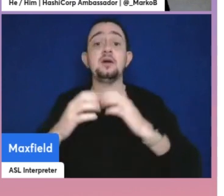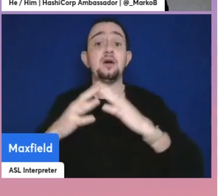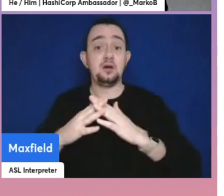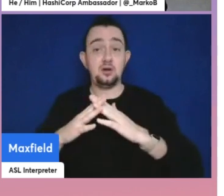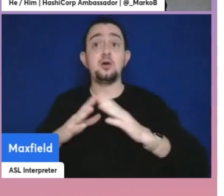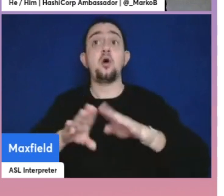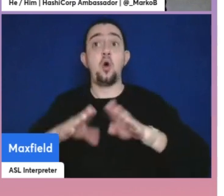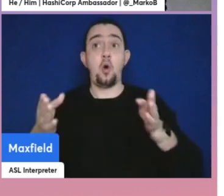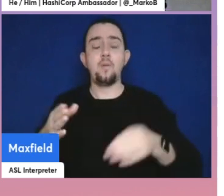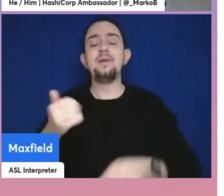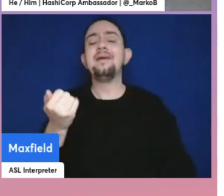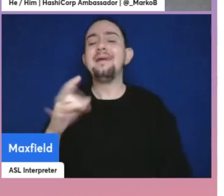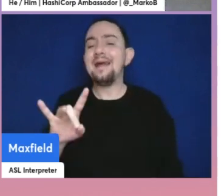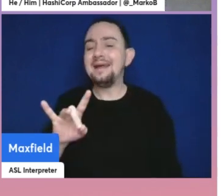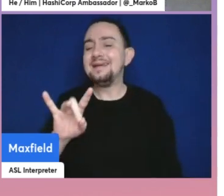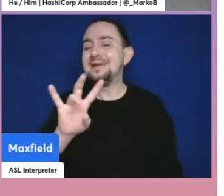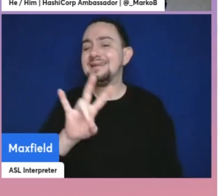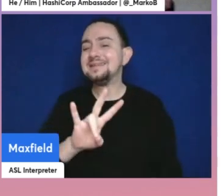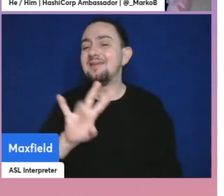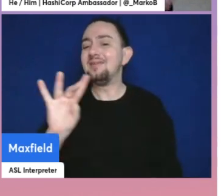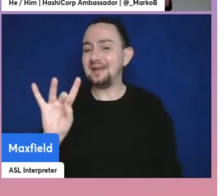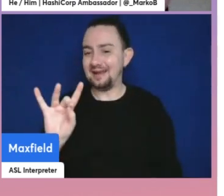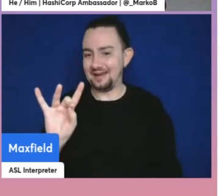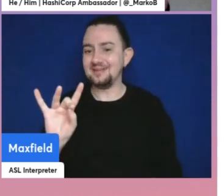1878, and